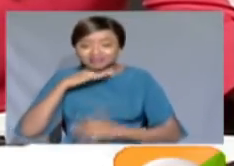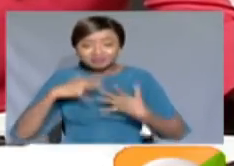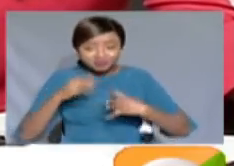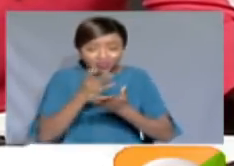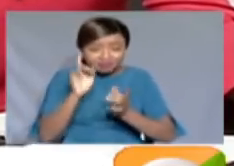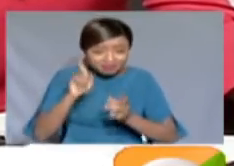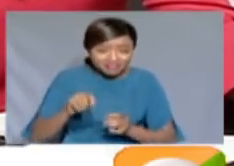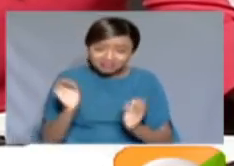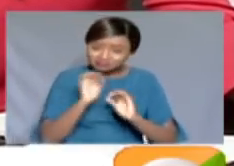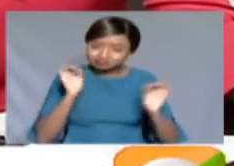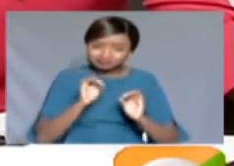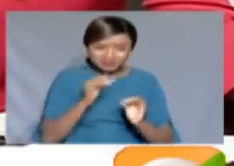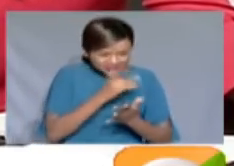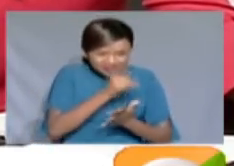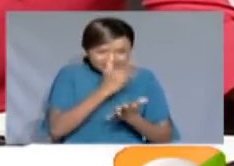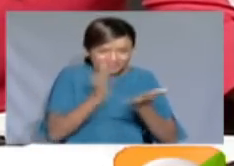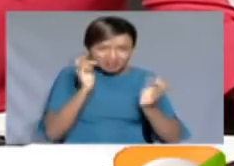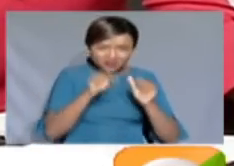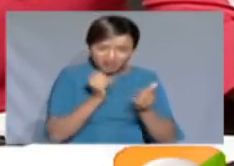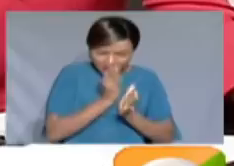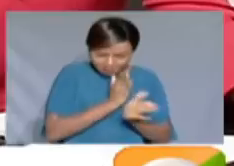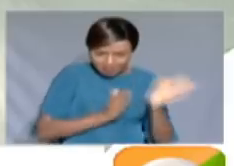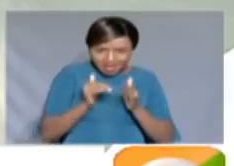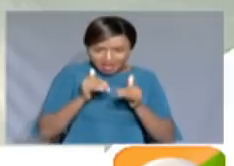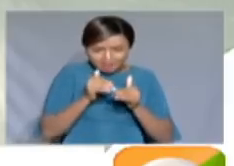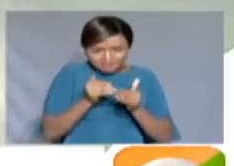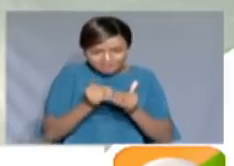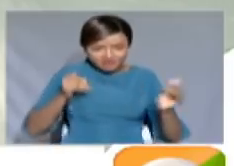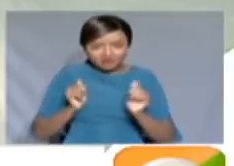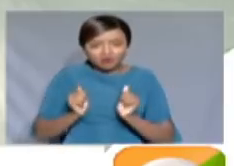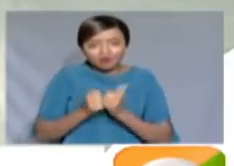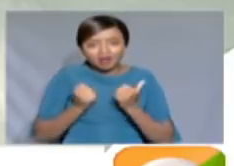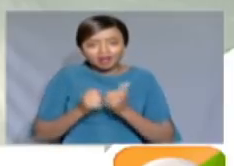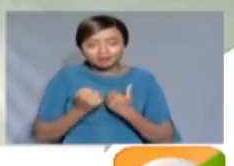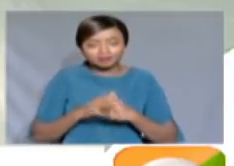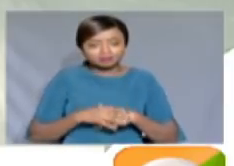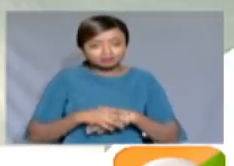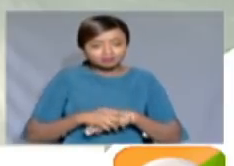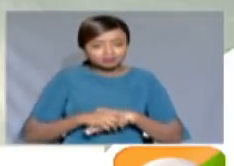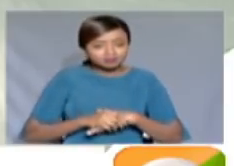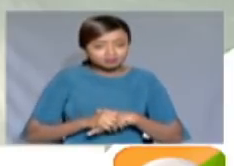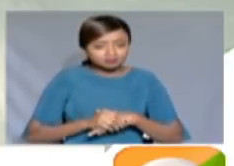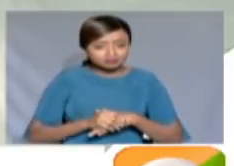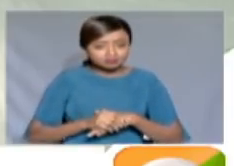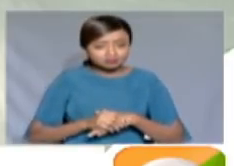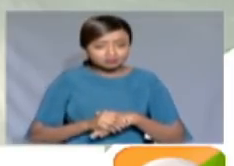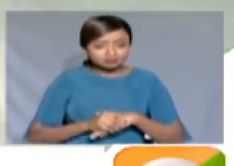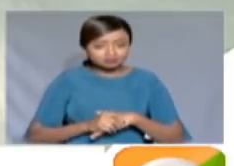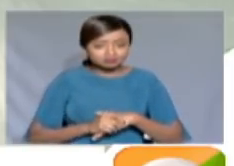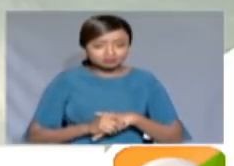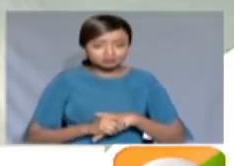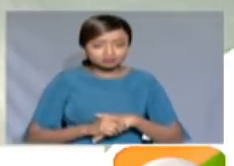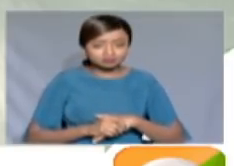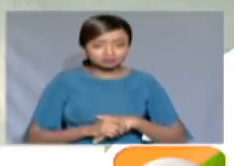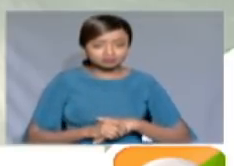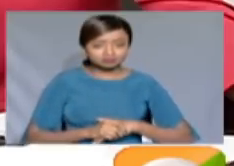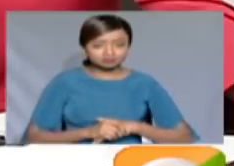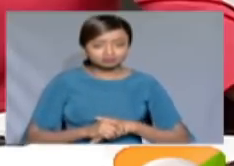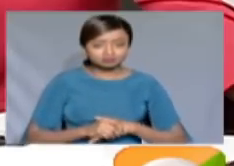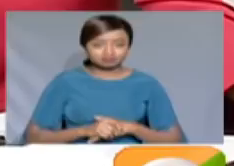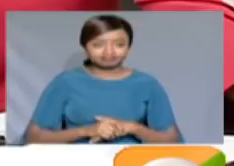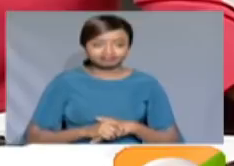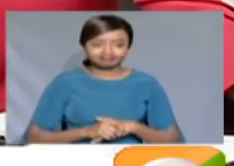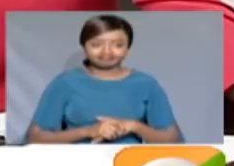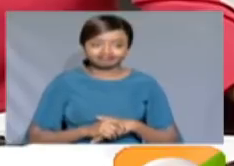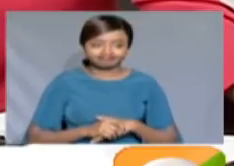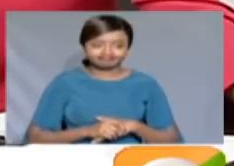be predicted and planned for. All right. Yvonne? I think it's